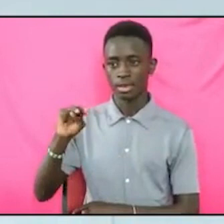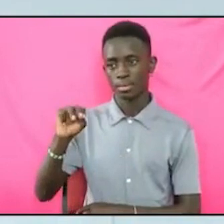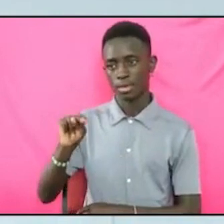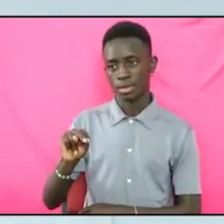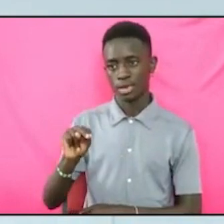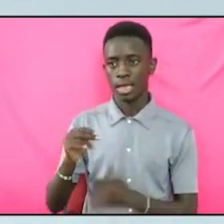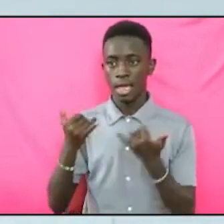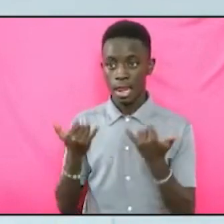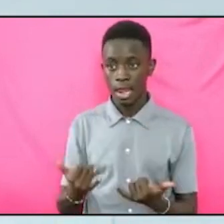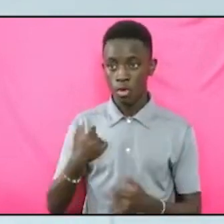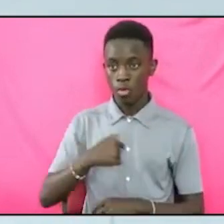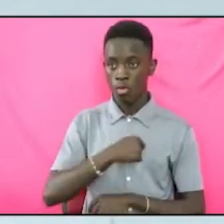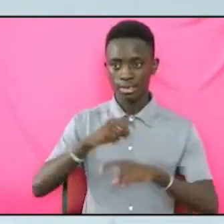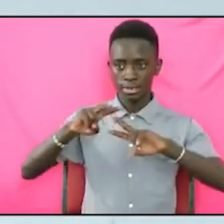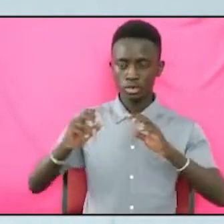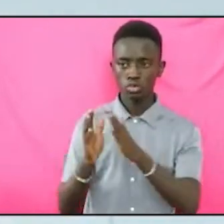this text.